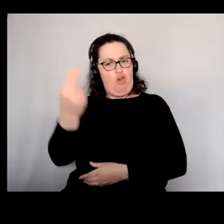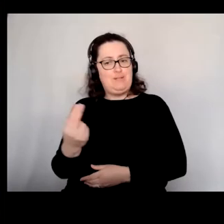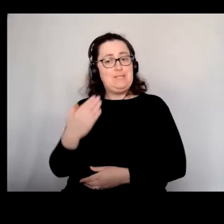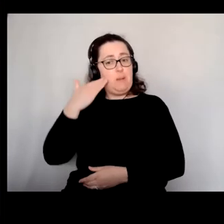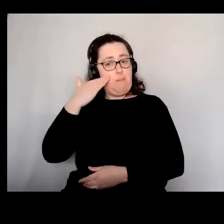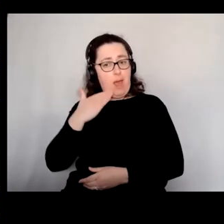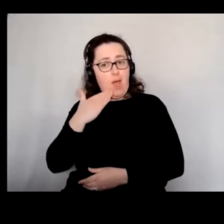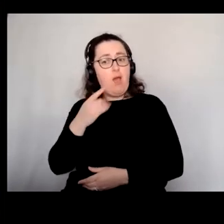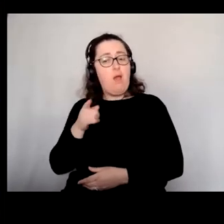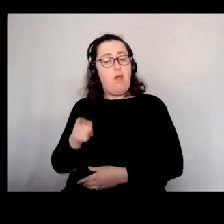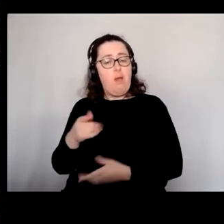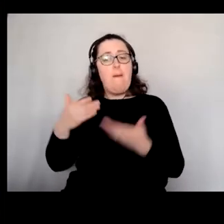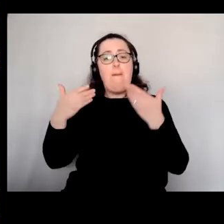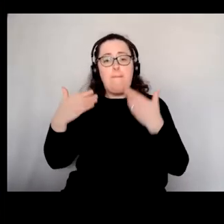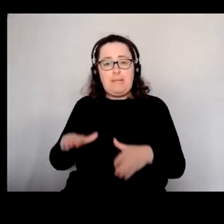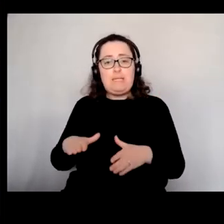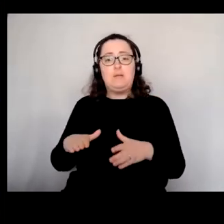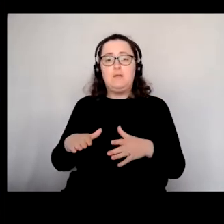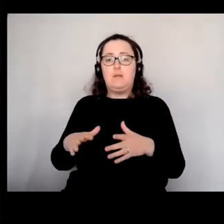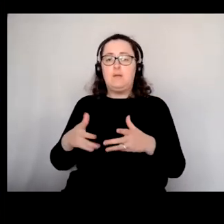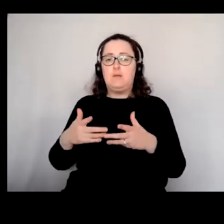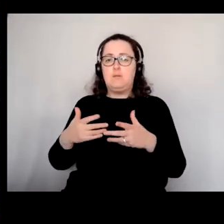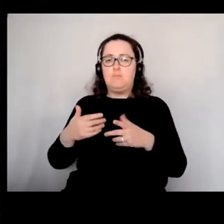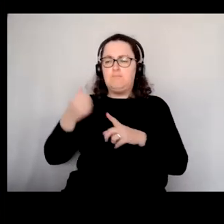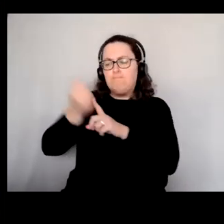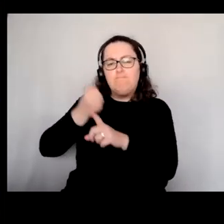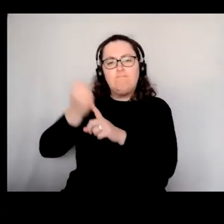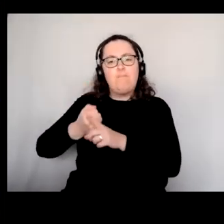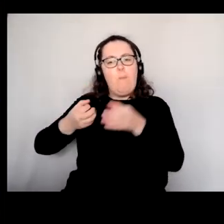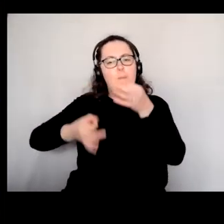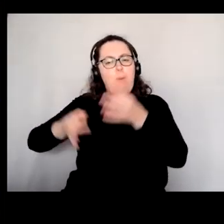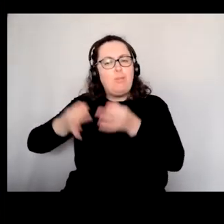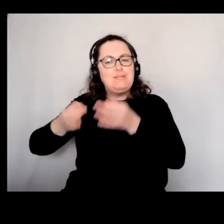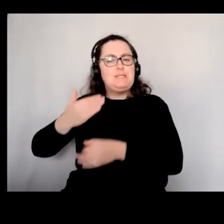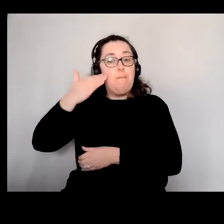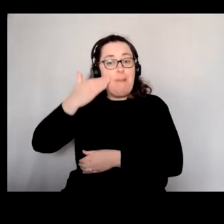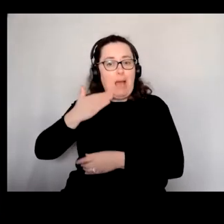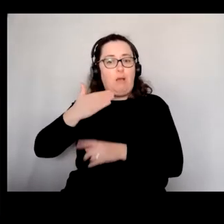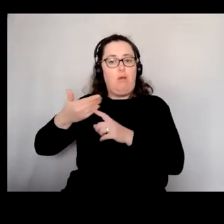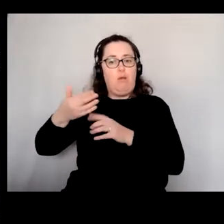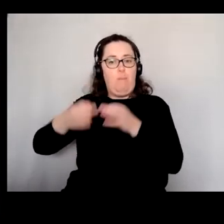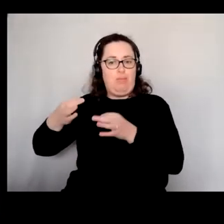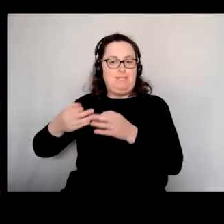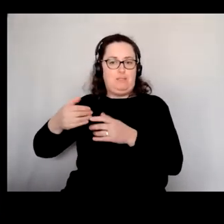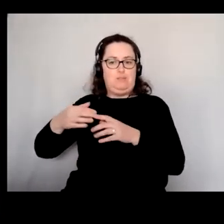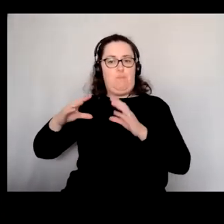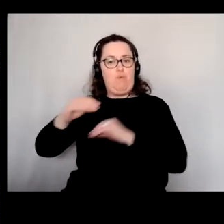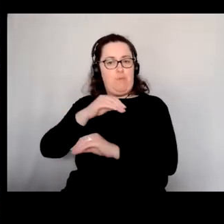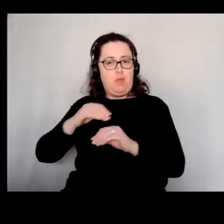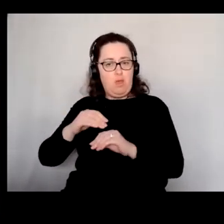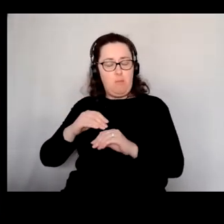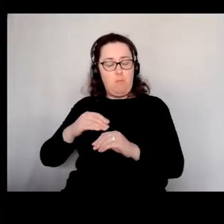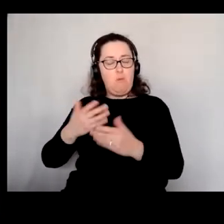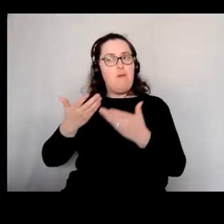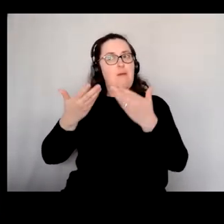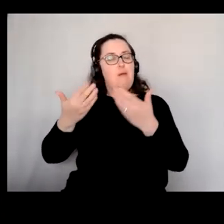artist, and he'd done a lot of work around Black politics in Birmingham, and